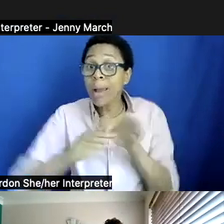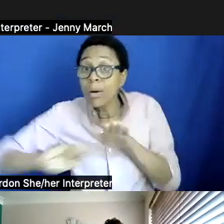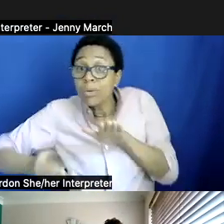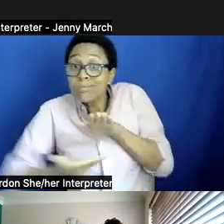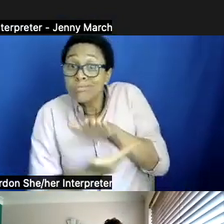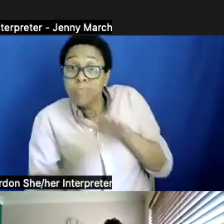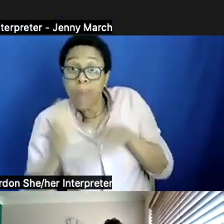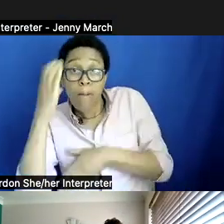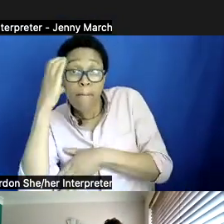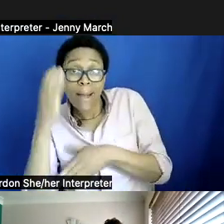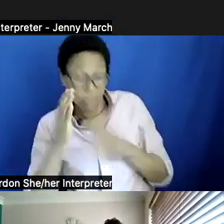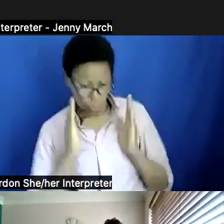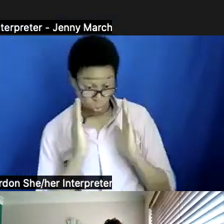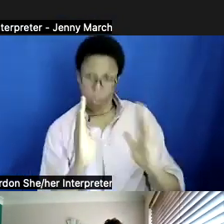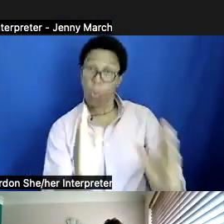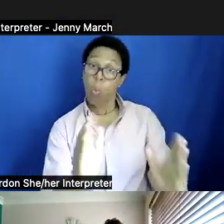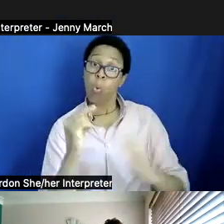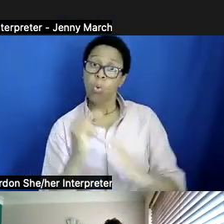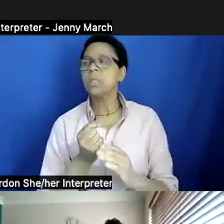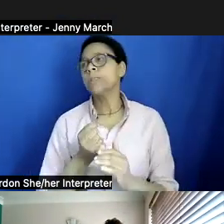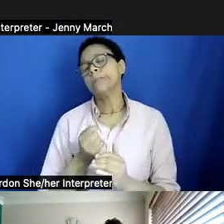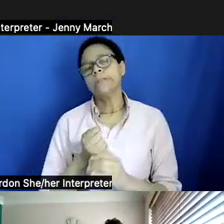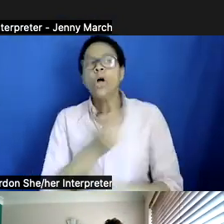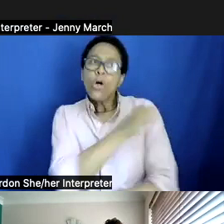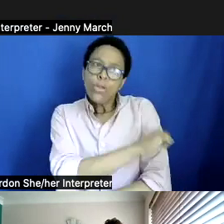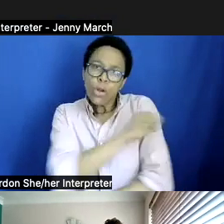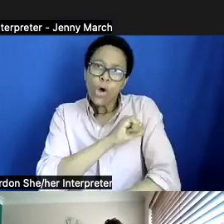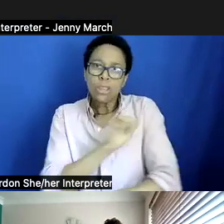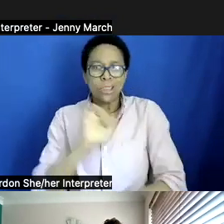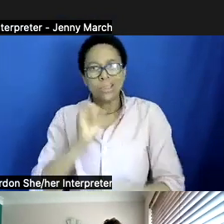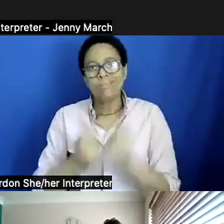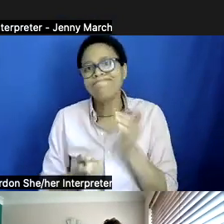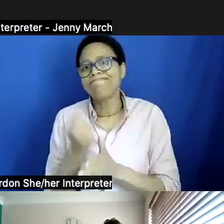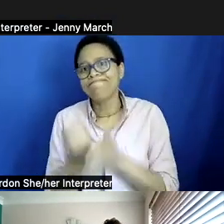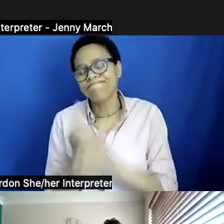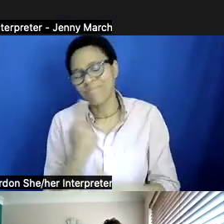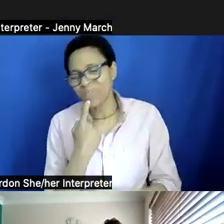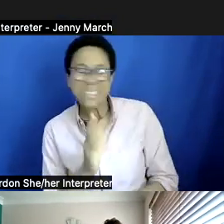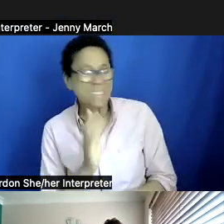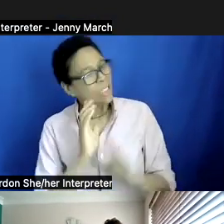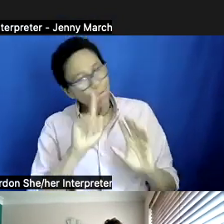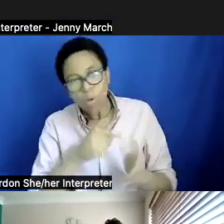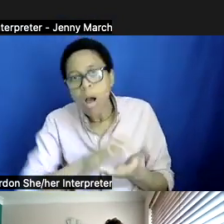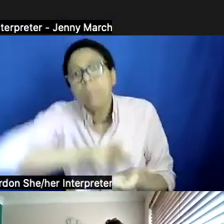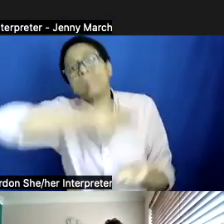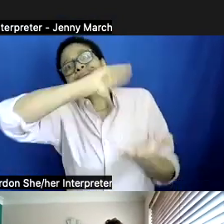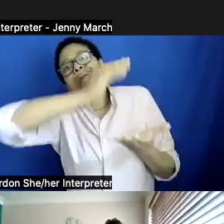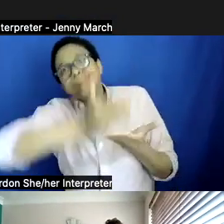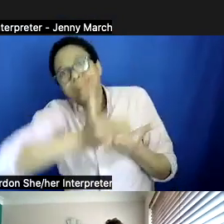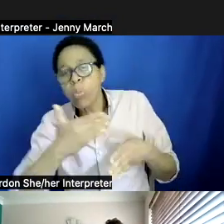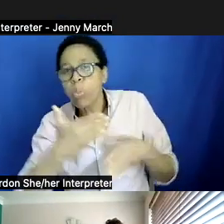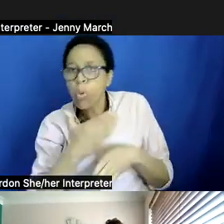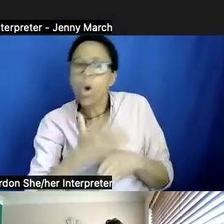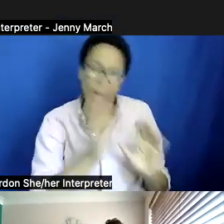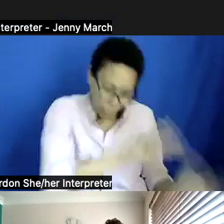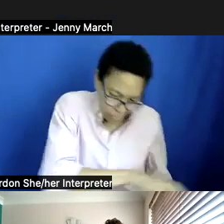now and again the nurses would put their foot down and they would remove all of this work from under his bed. And I believe they used to